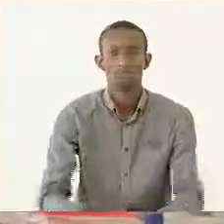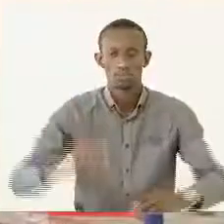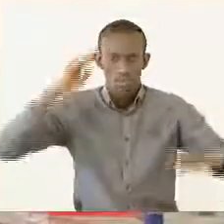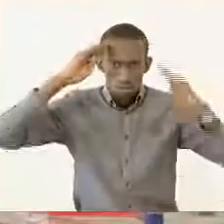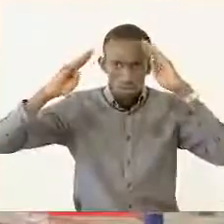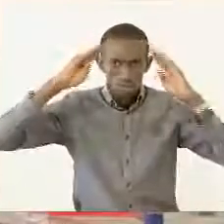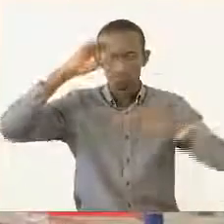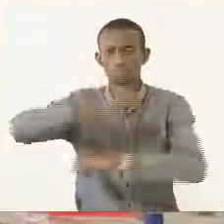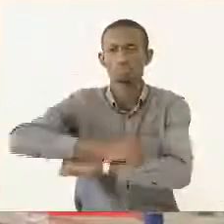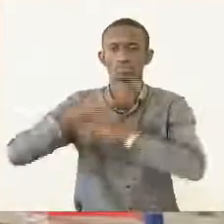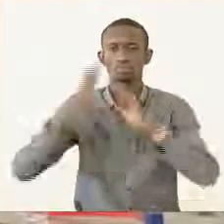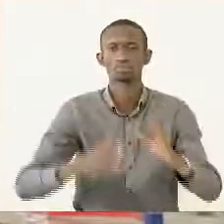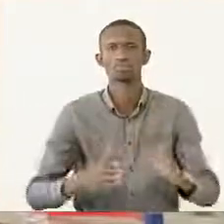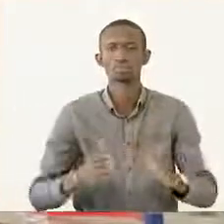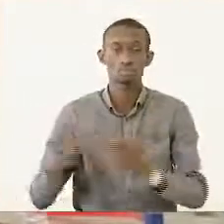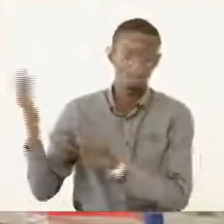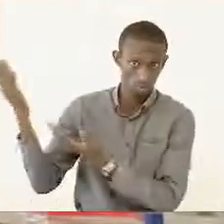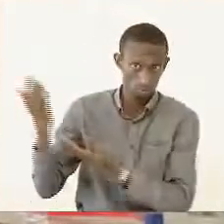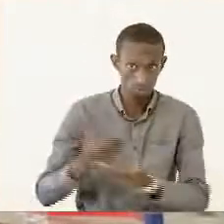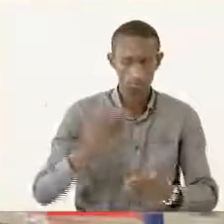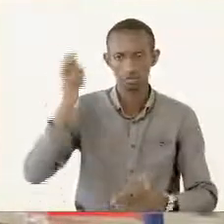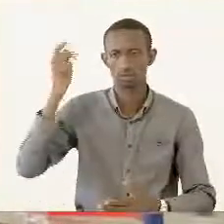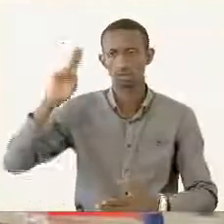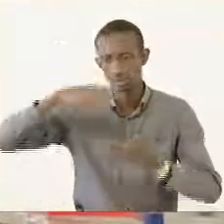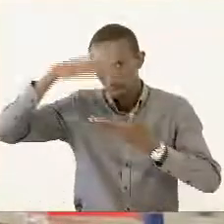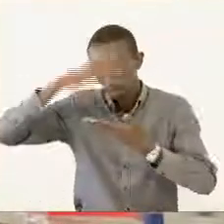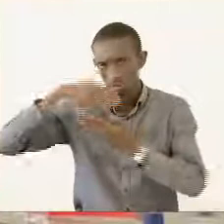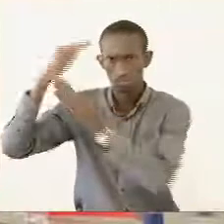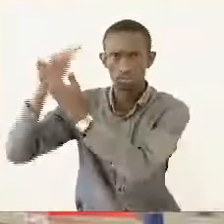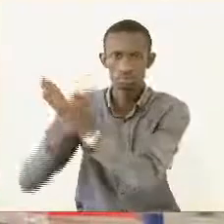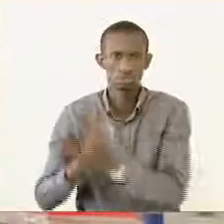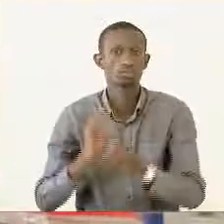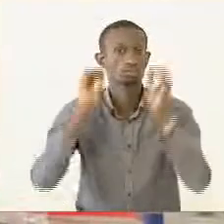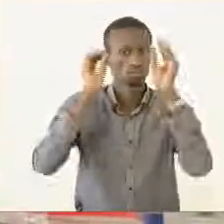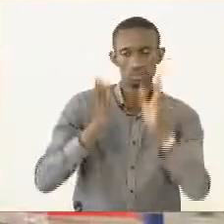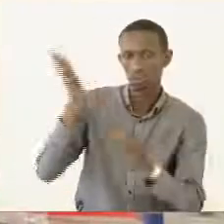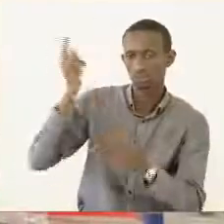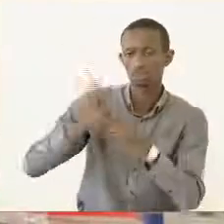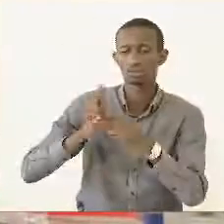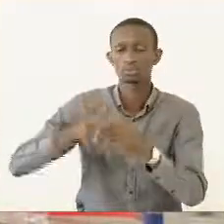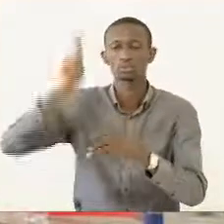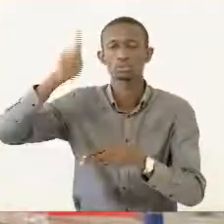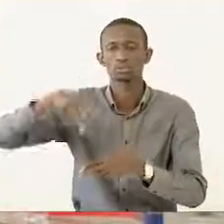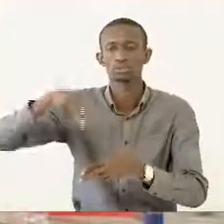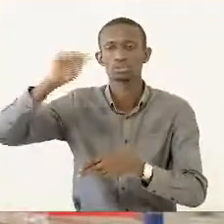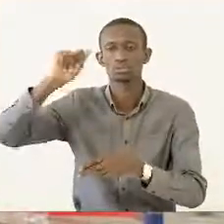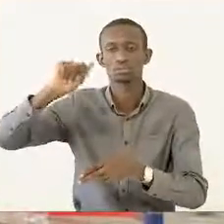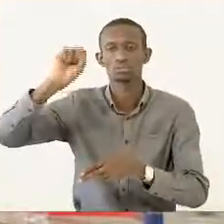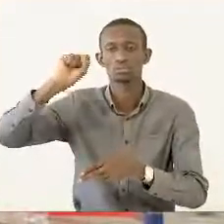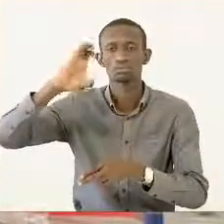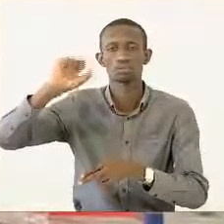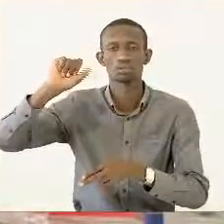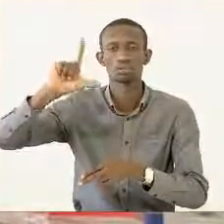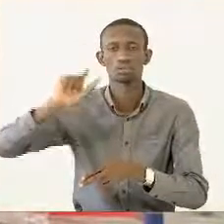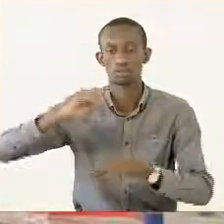Hello students, welcome again to the TV learning programs. This is teacher Pascal, and today I will be with senior 4